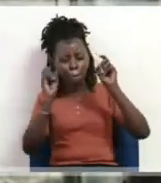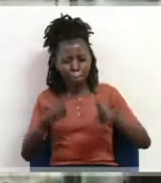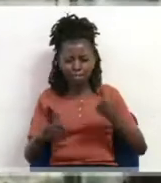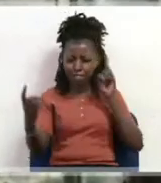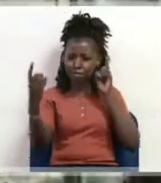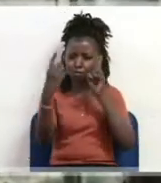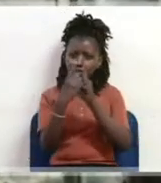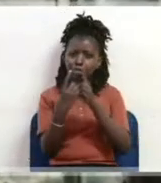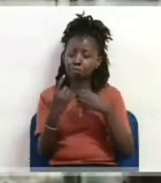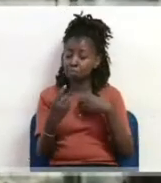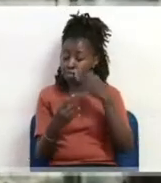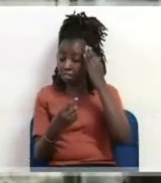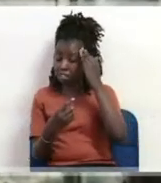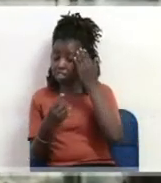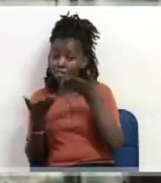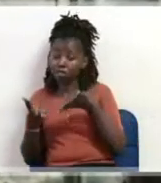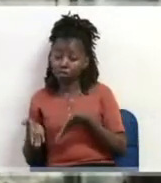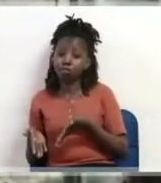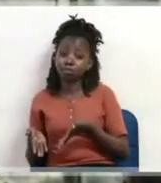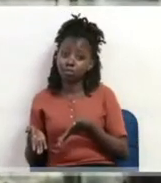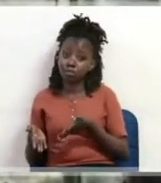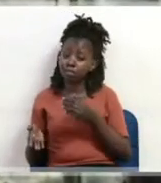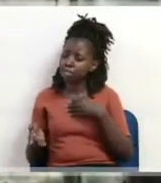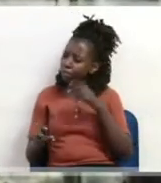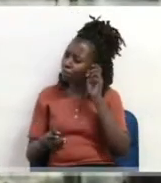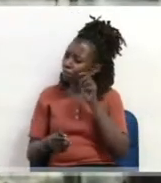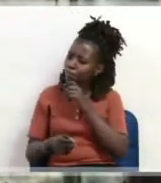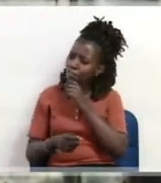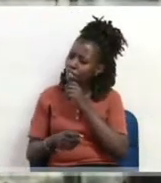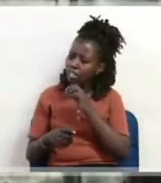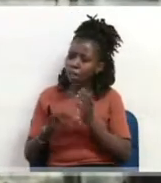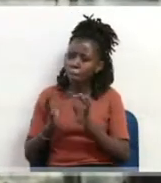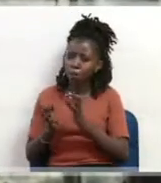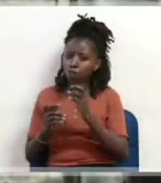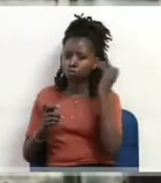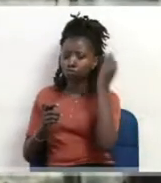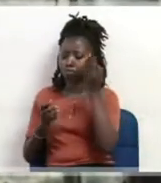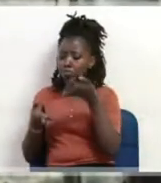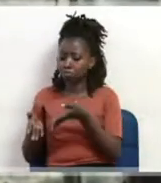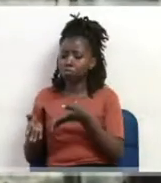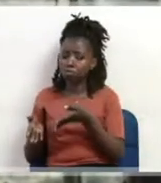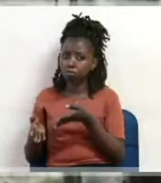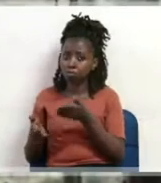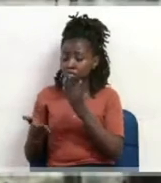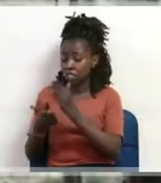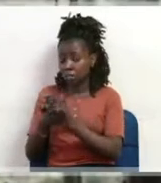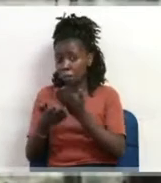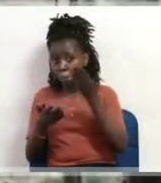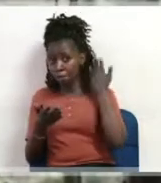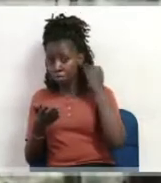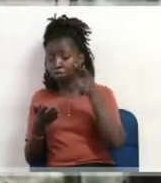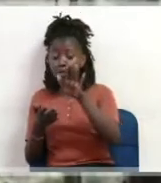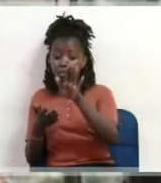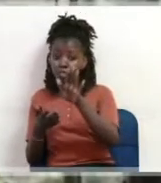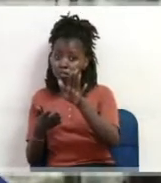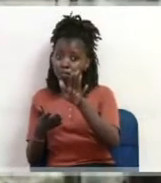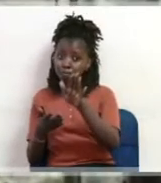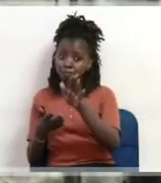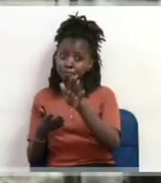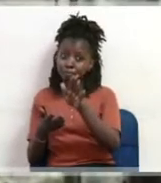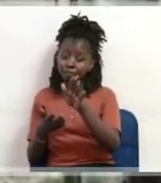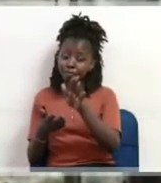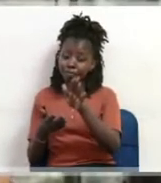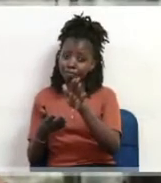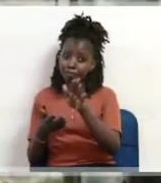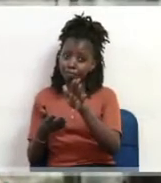thinking today as I thought about this, some of your past, my friends, and you want to go